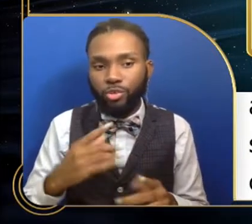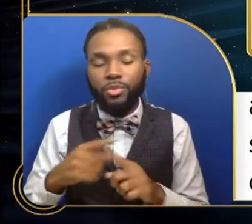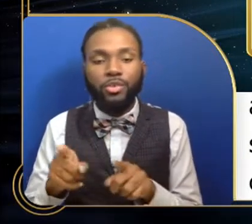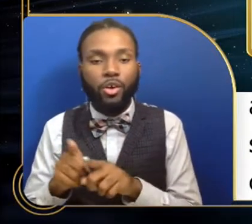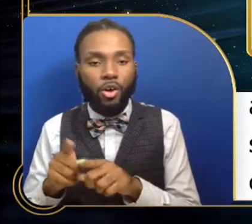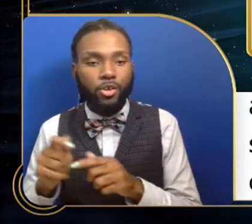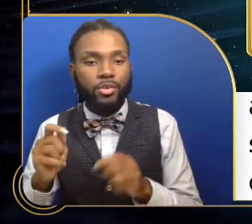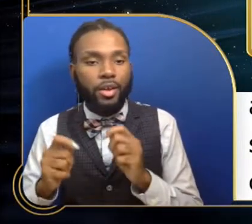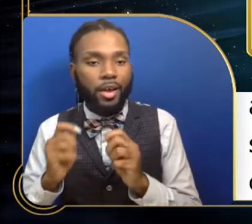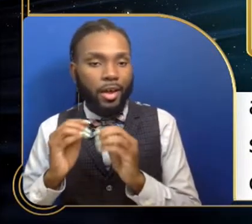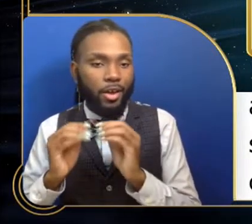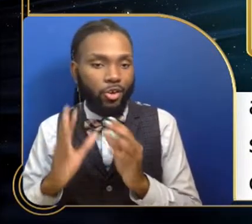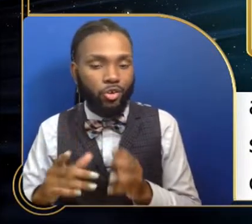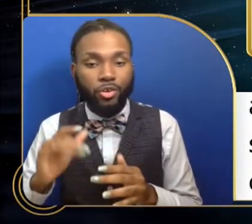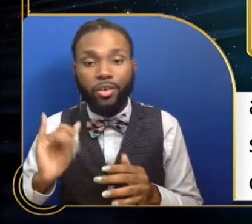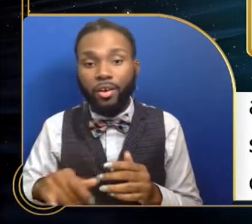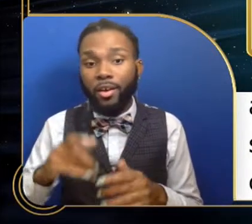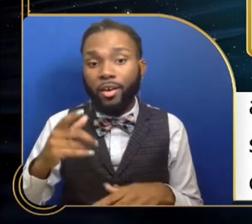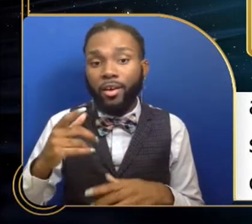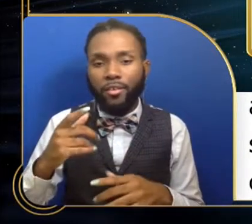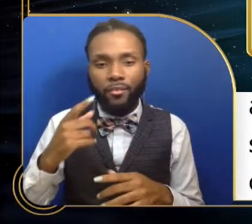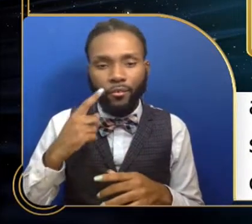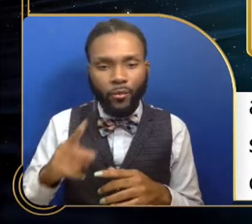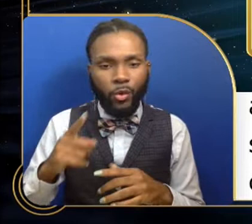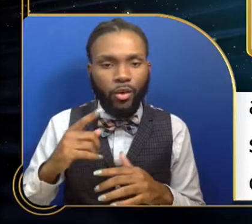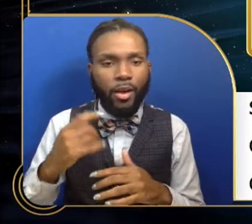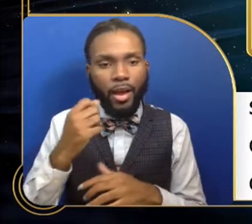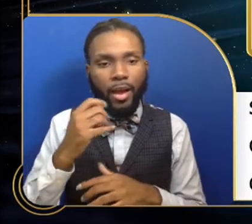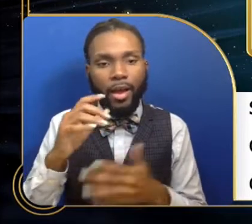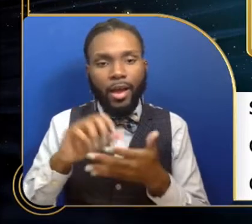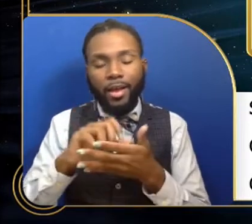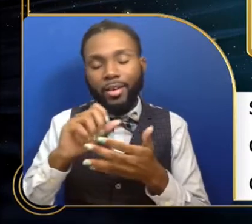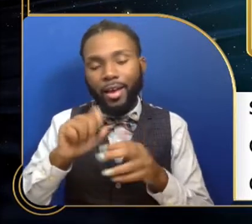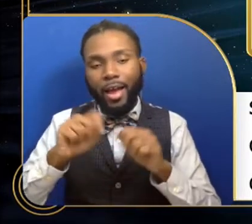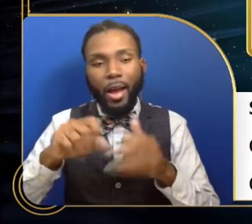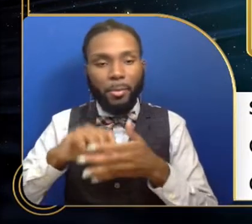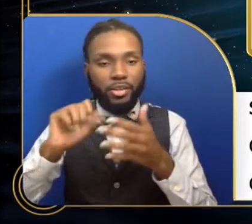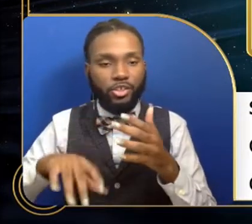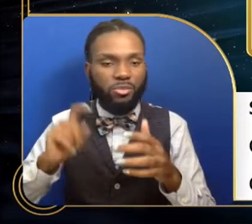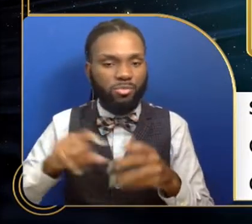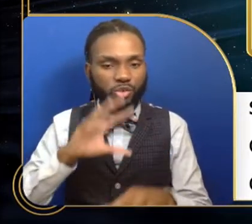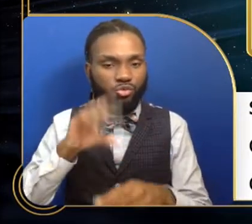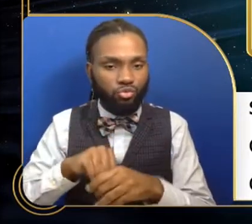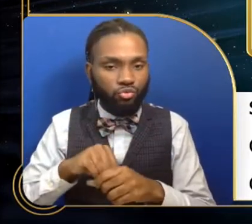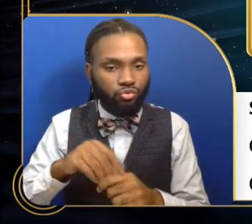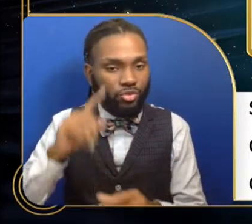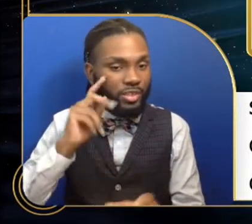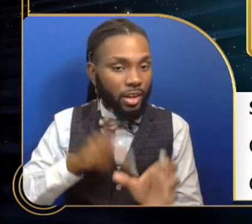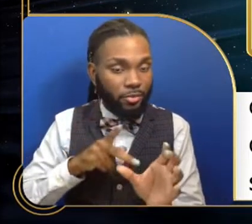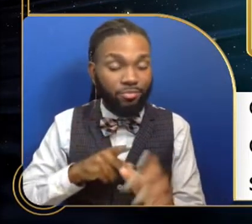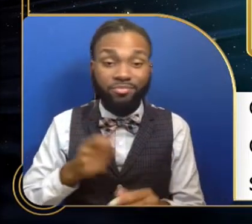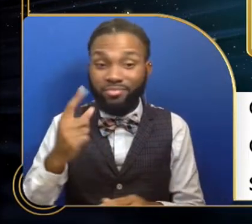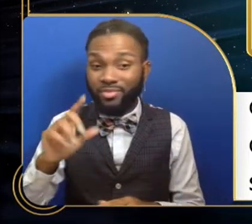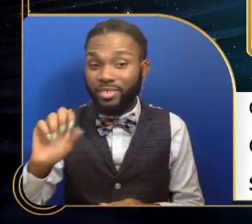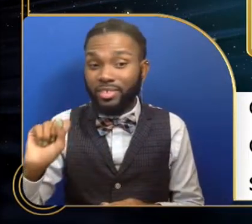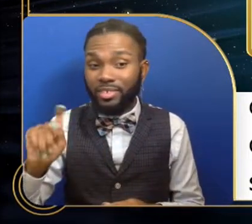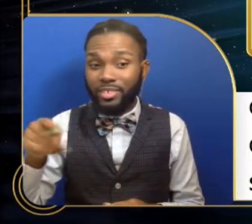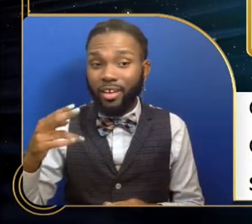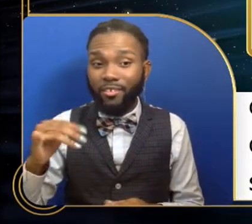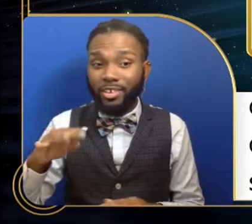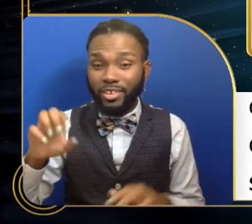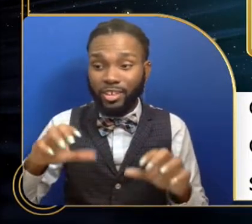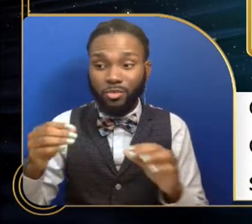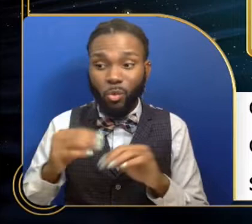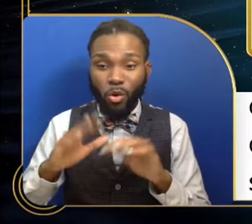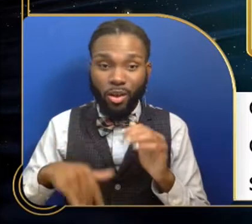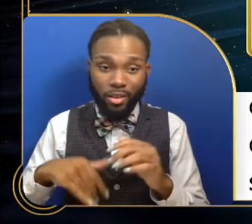Include Psychiatry. As you can tell by that brief summary, Stefanie does more in a day than I do in a week. Congratulations, Stefanie,